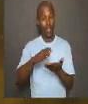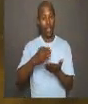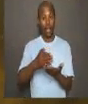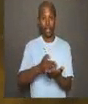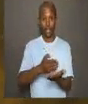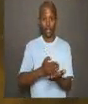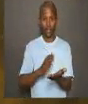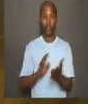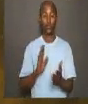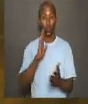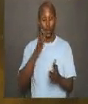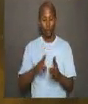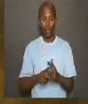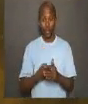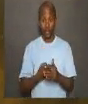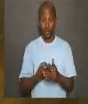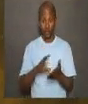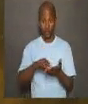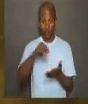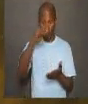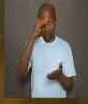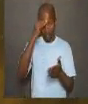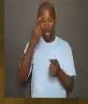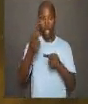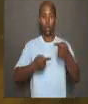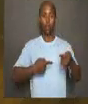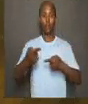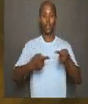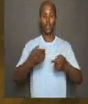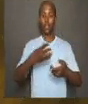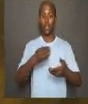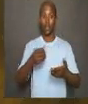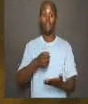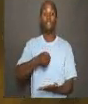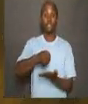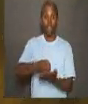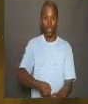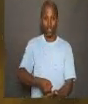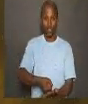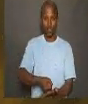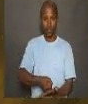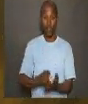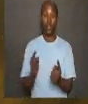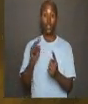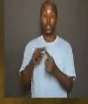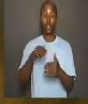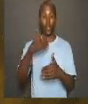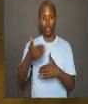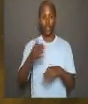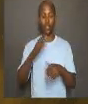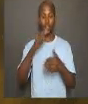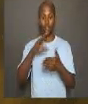In the next lesson, we will begin to study arguments and validity.